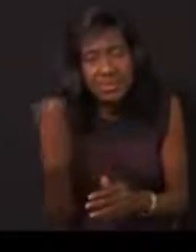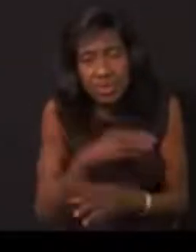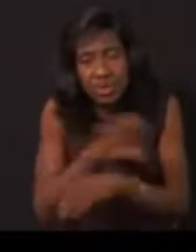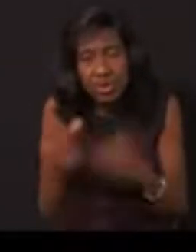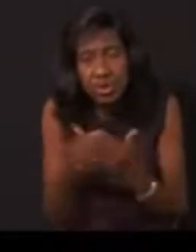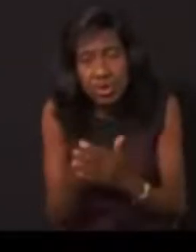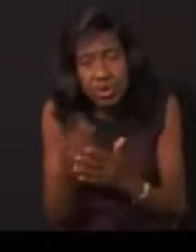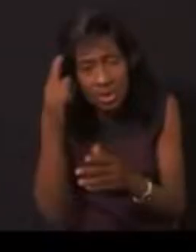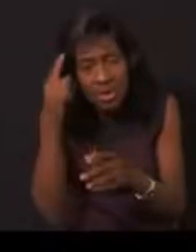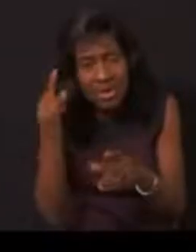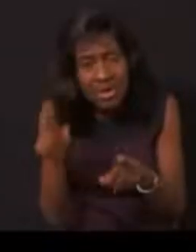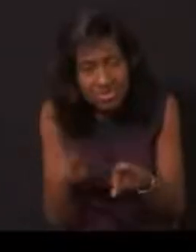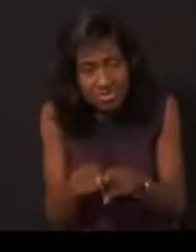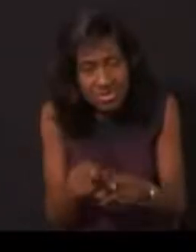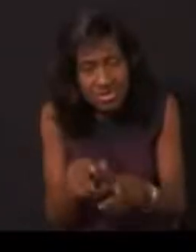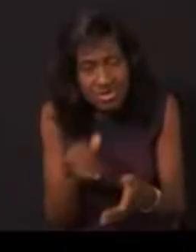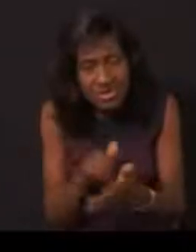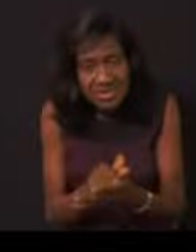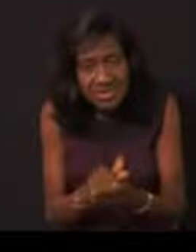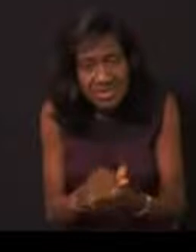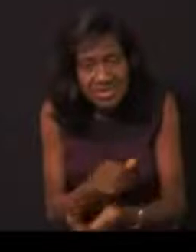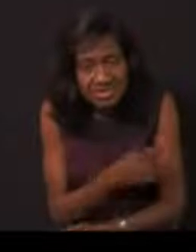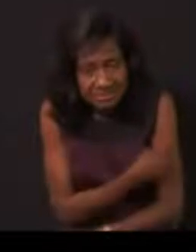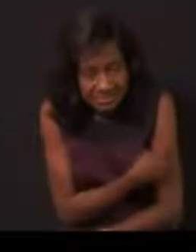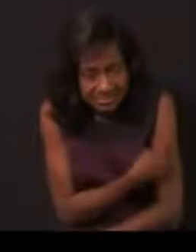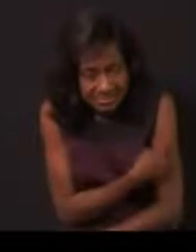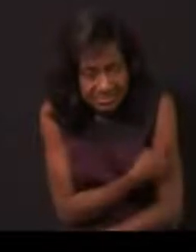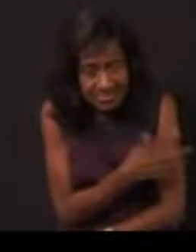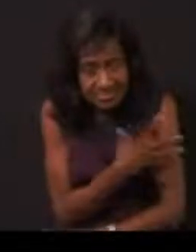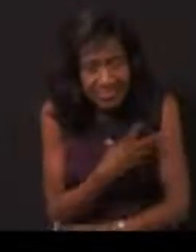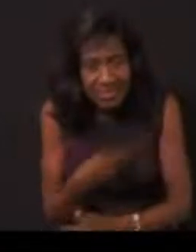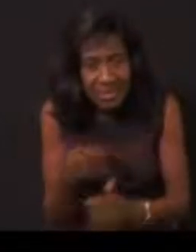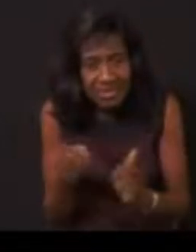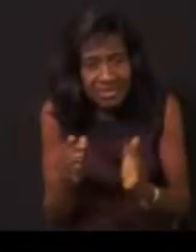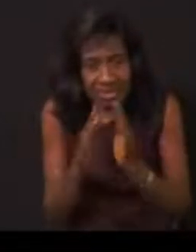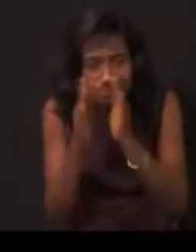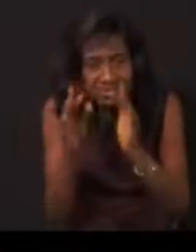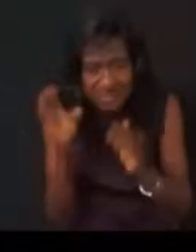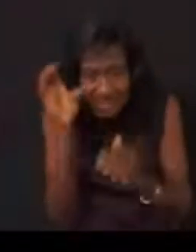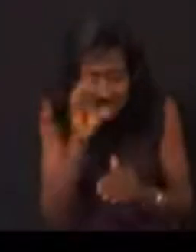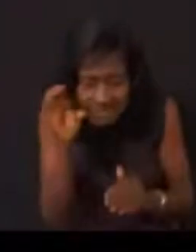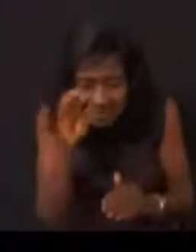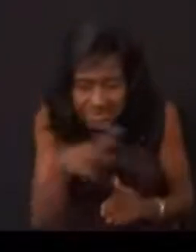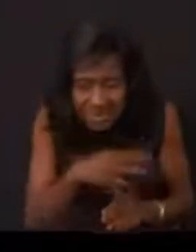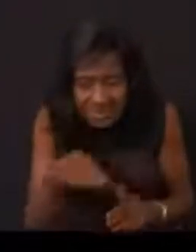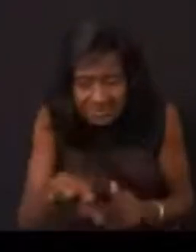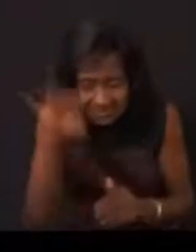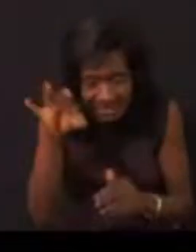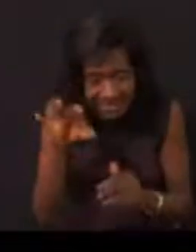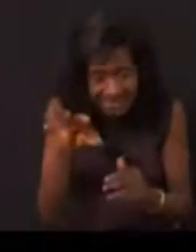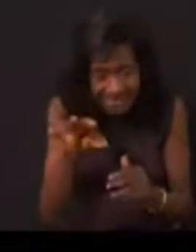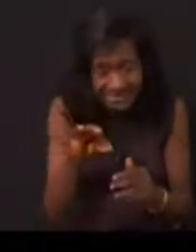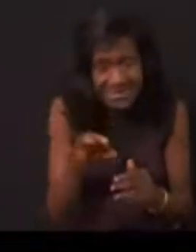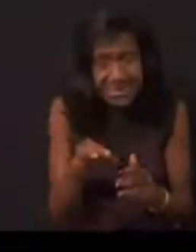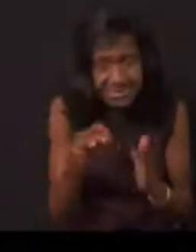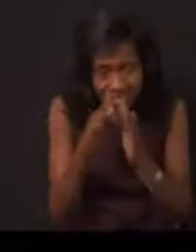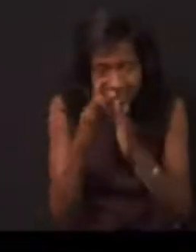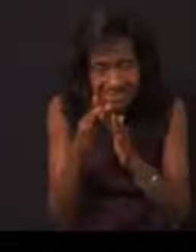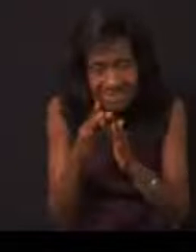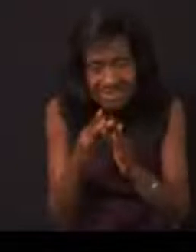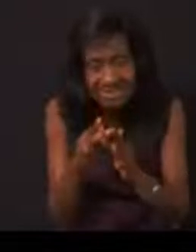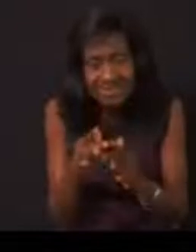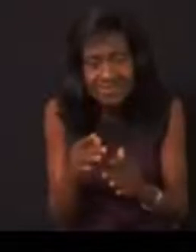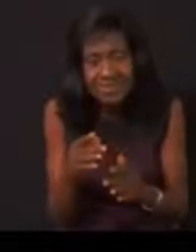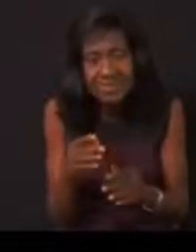contact tracing for this jurisdiction have been an integral part in keeping the COVID-19